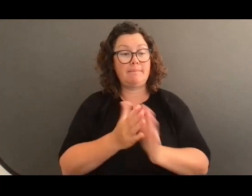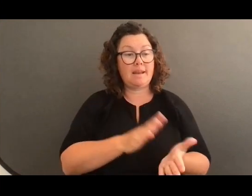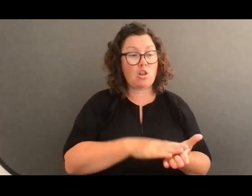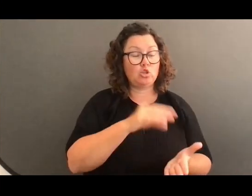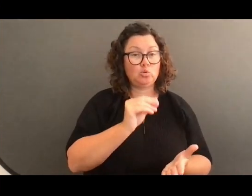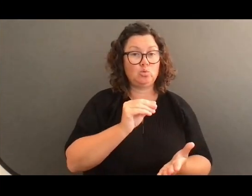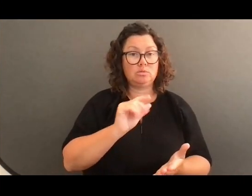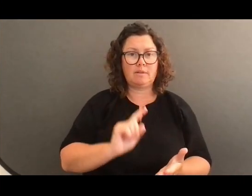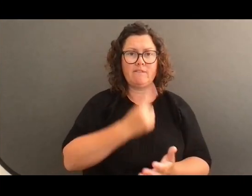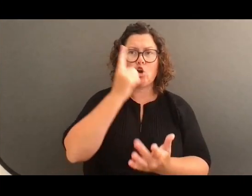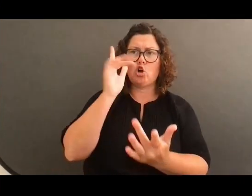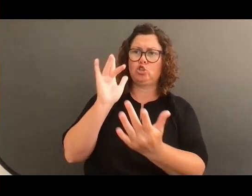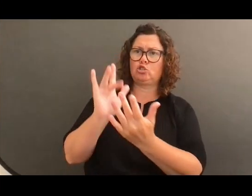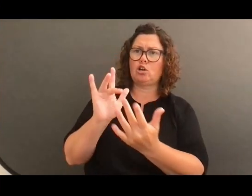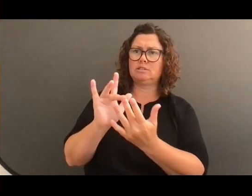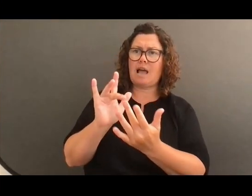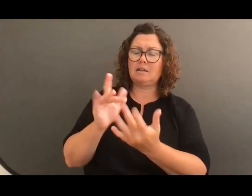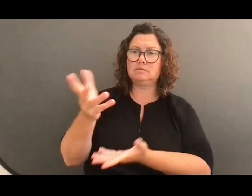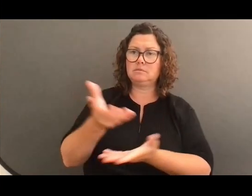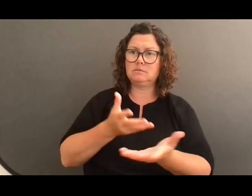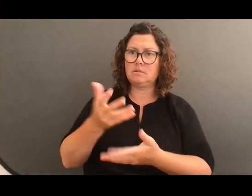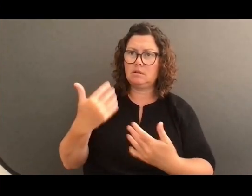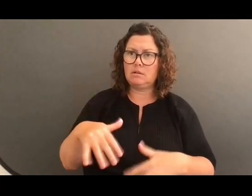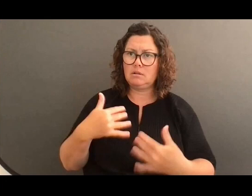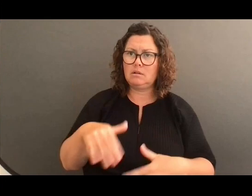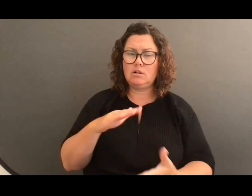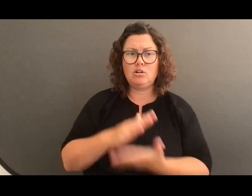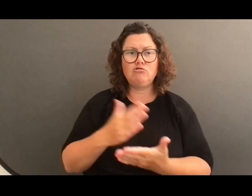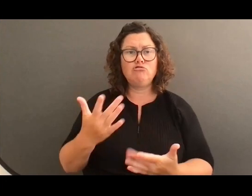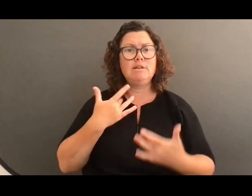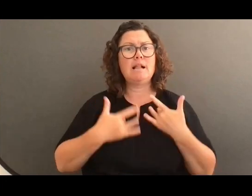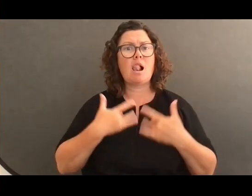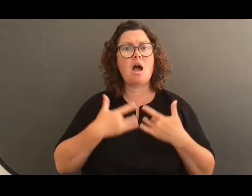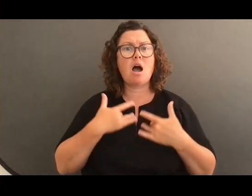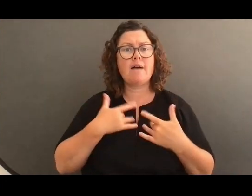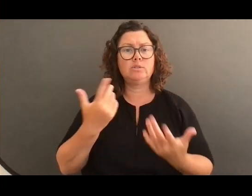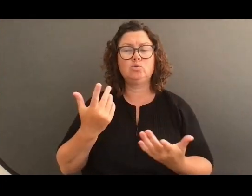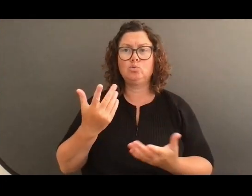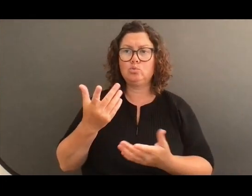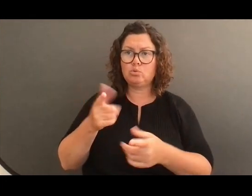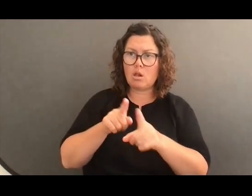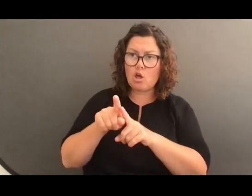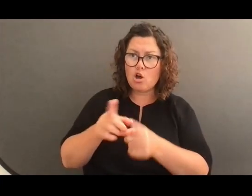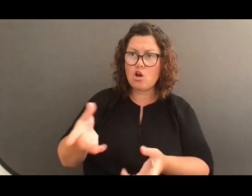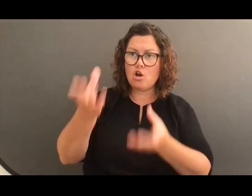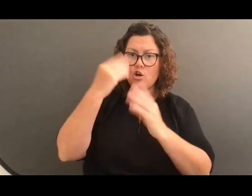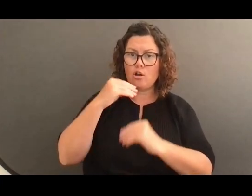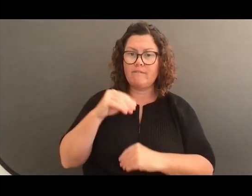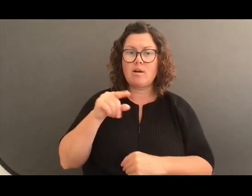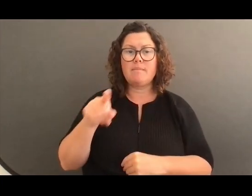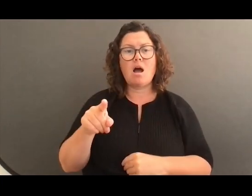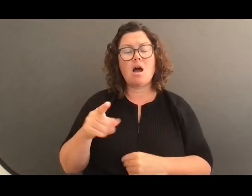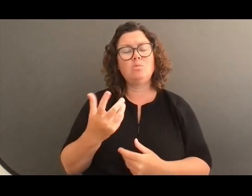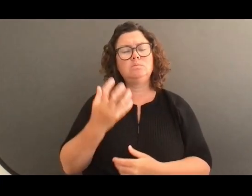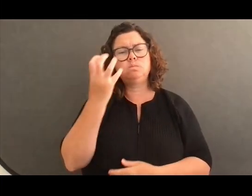stuff. So, yeah, it was quite profound, for students to actually experience that. And for the teachers